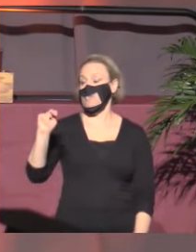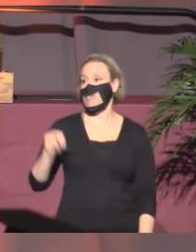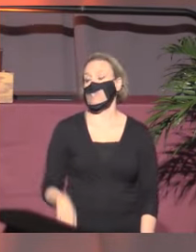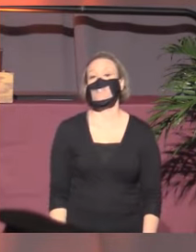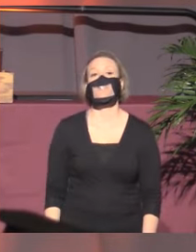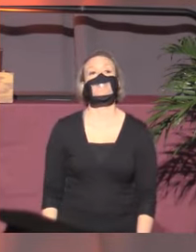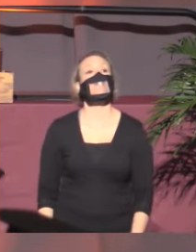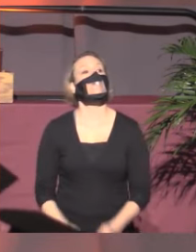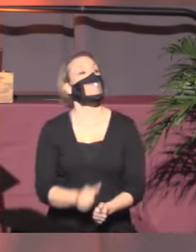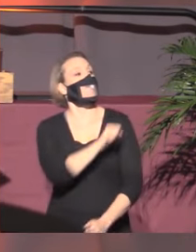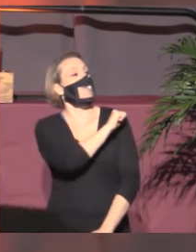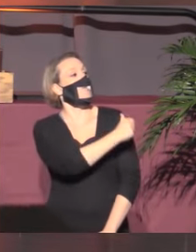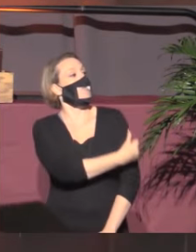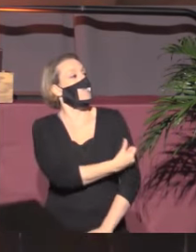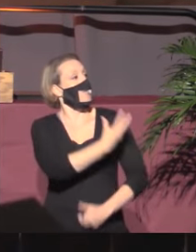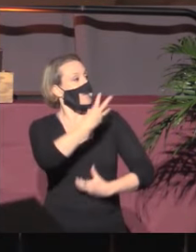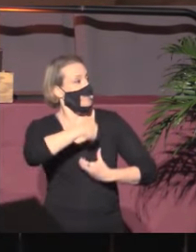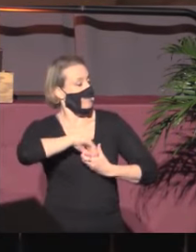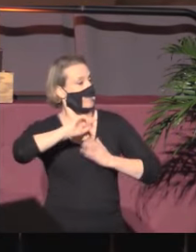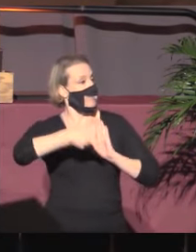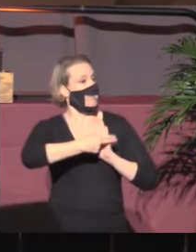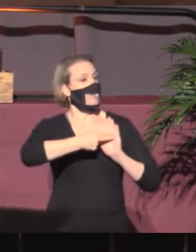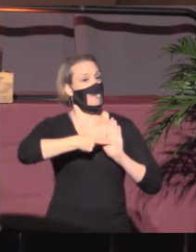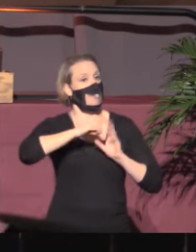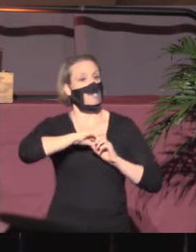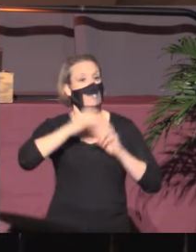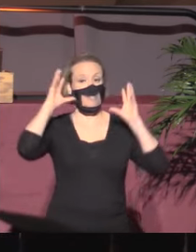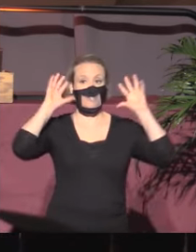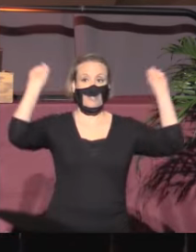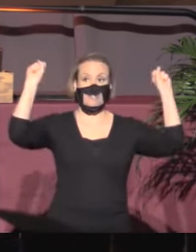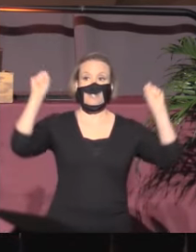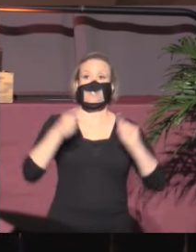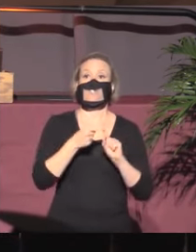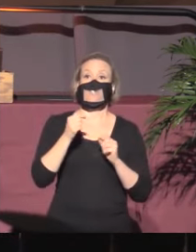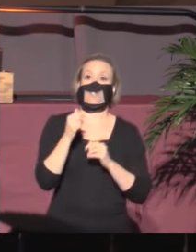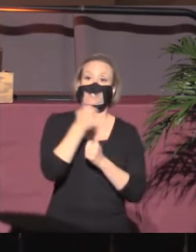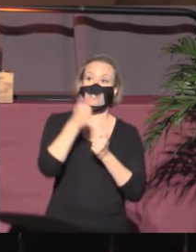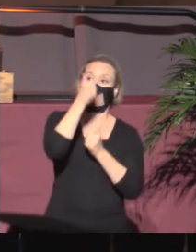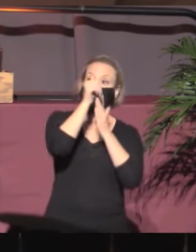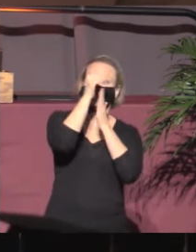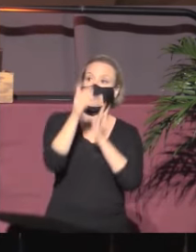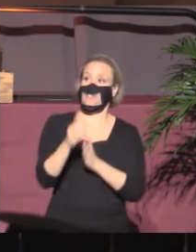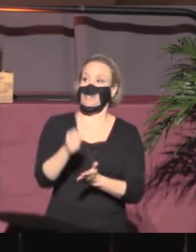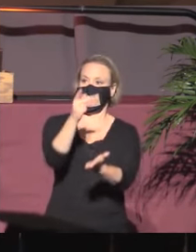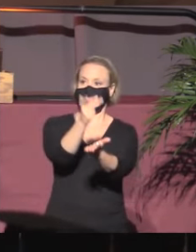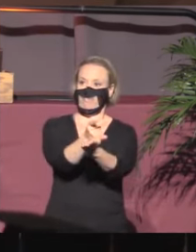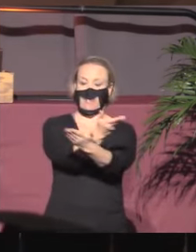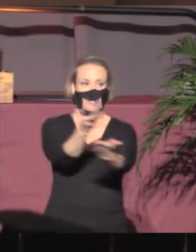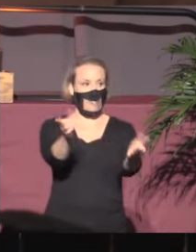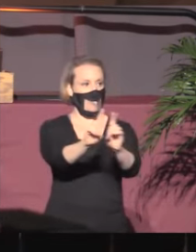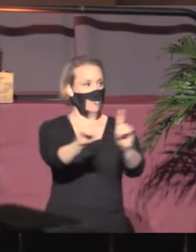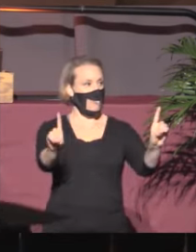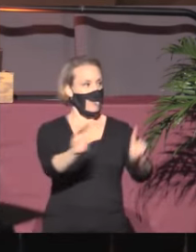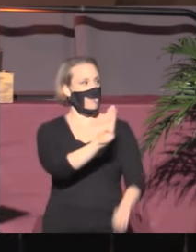the authority vested in me as president by the trustees, I confer upon you the degree of Bachelor